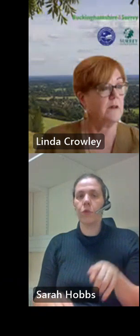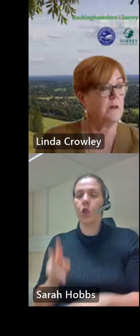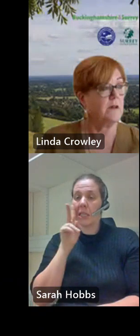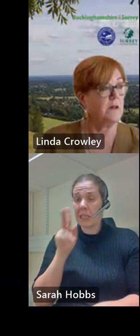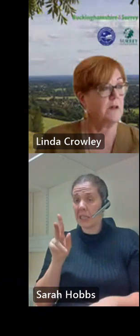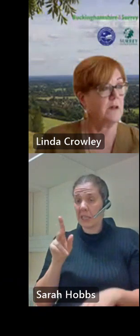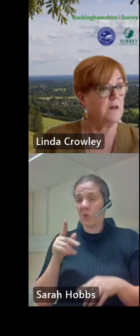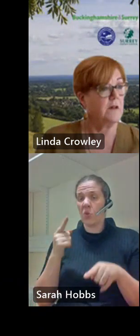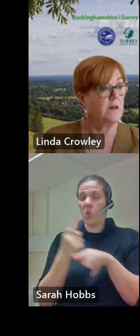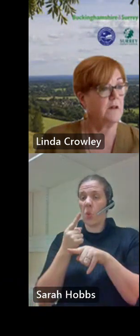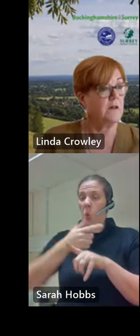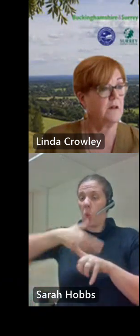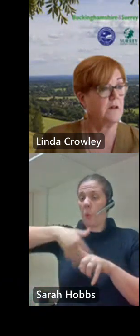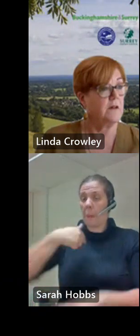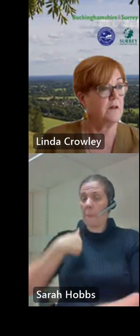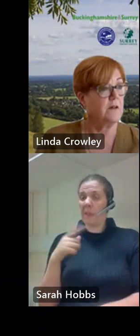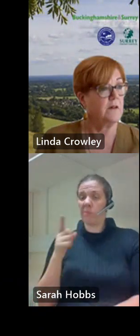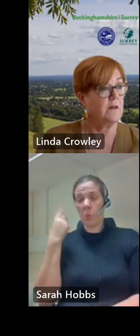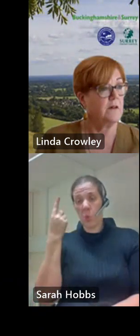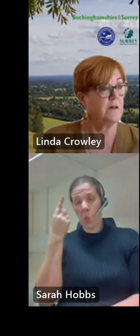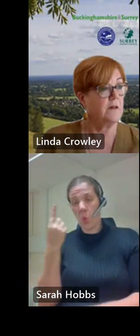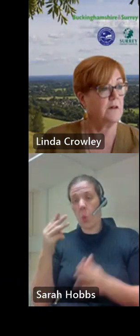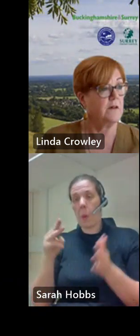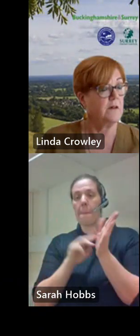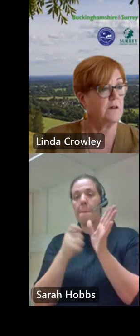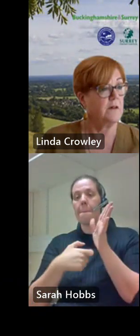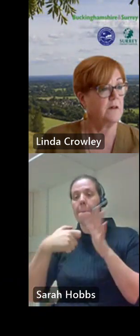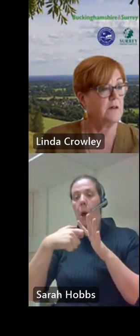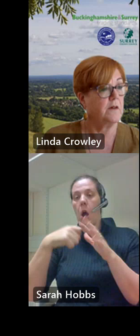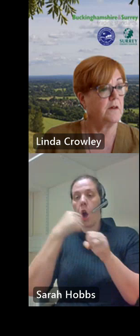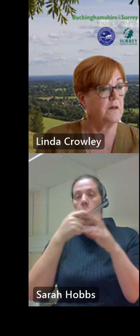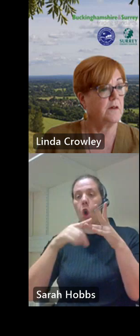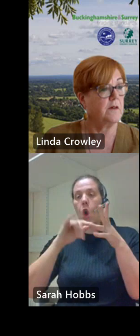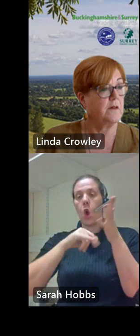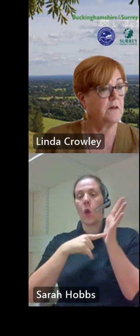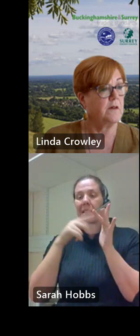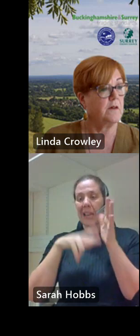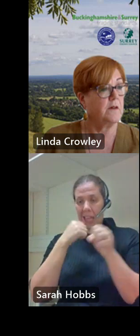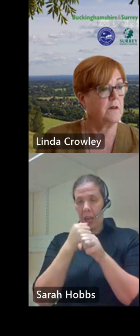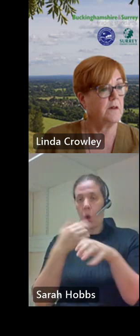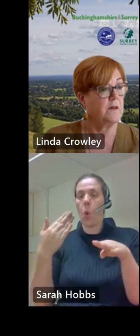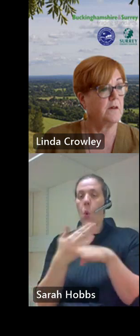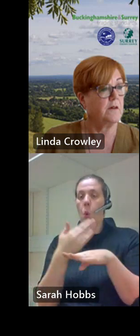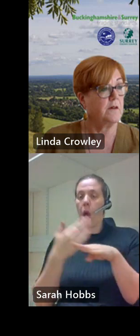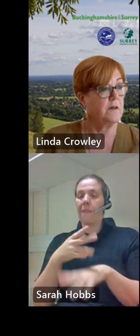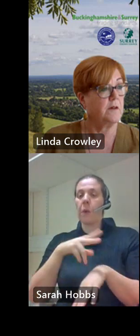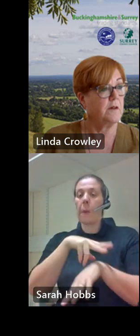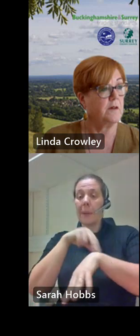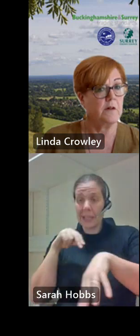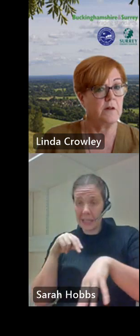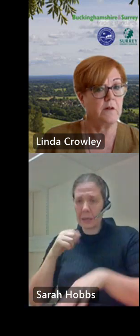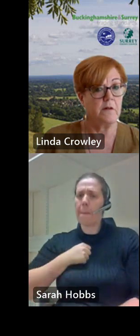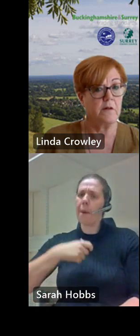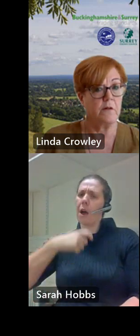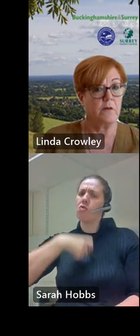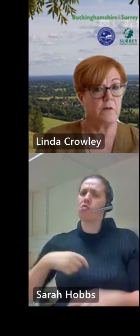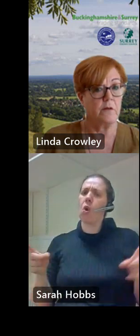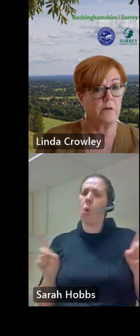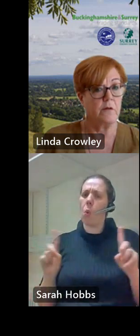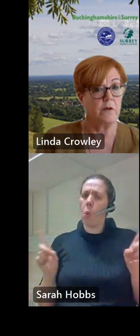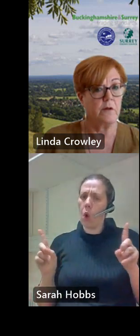us. I'm Mark Godsland. I work for Thames Valley Police. I'm not a police officer. My role function in the police is what we